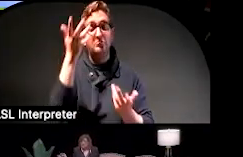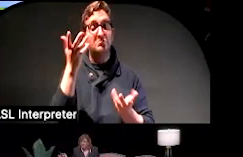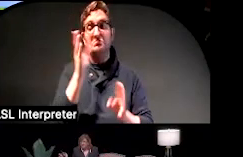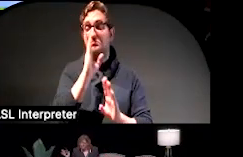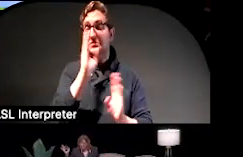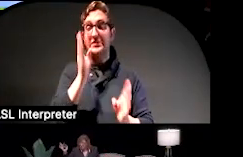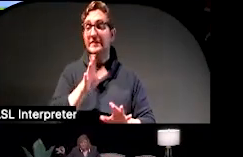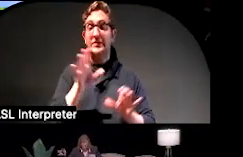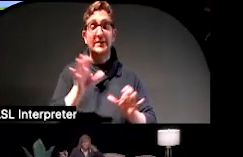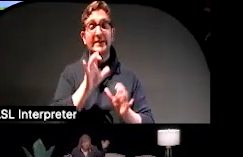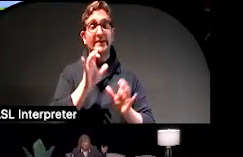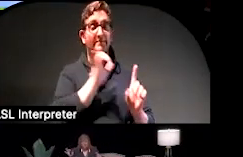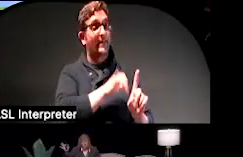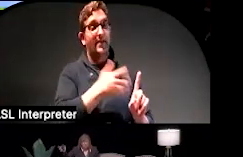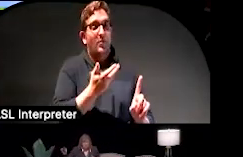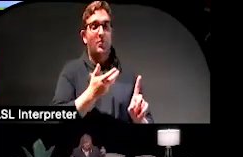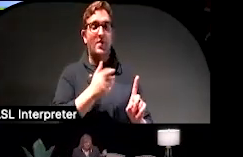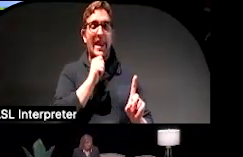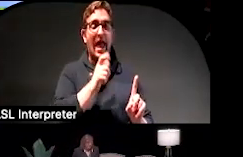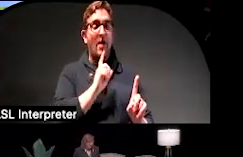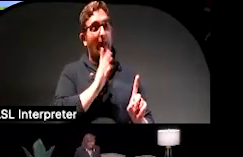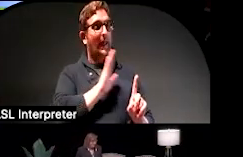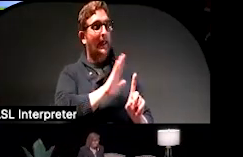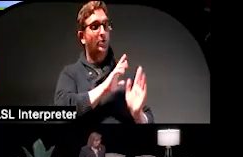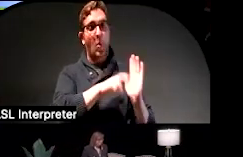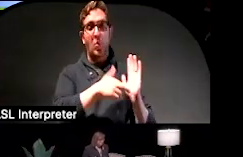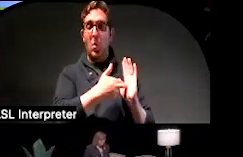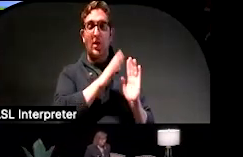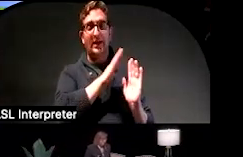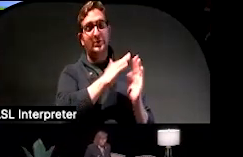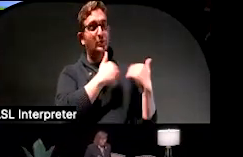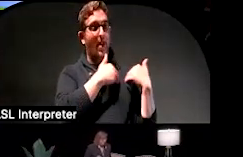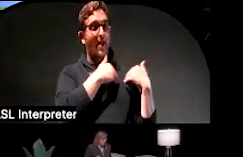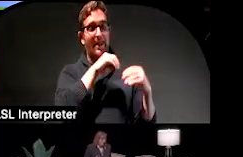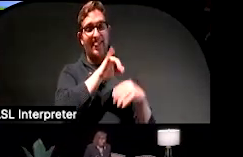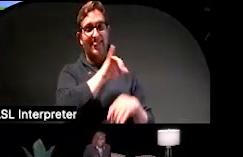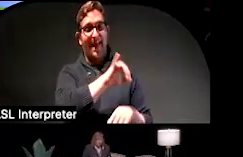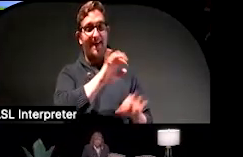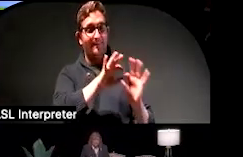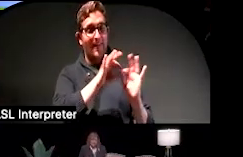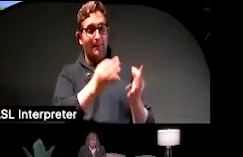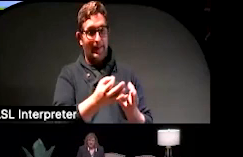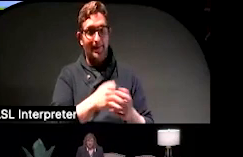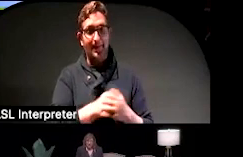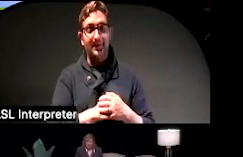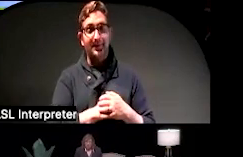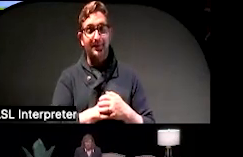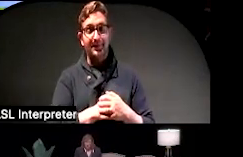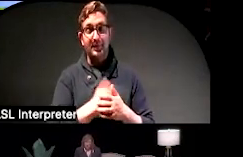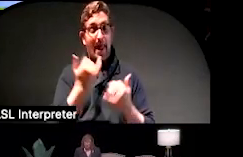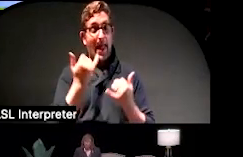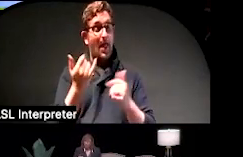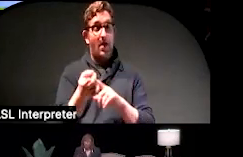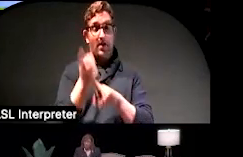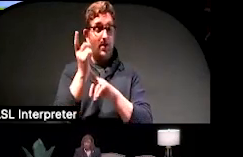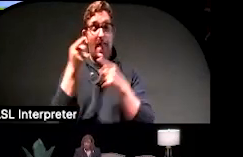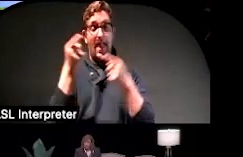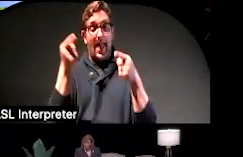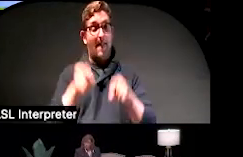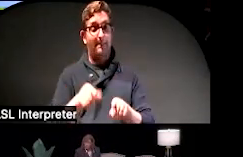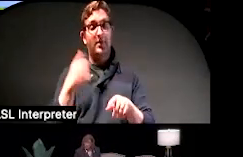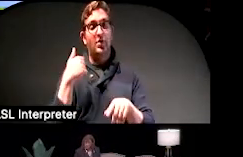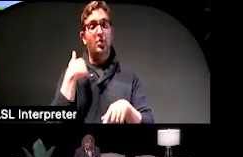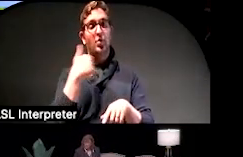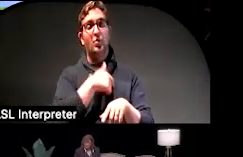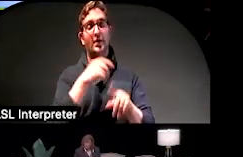wasn't his role responsibility in the family. All of a sudden now, we're looking to